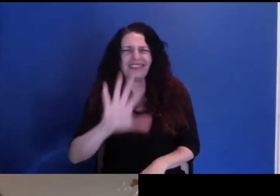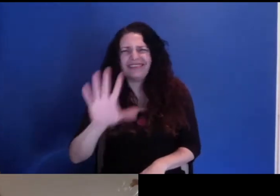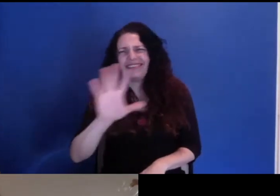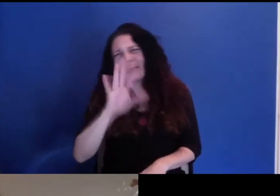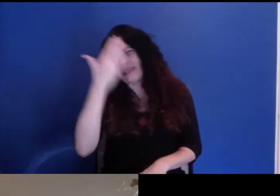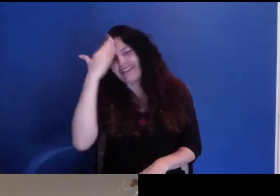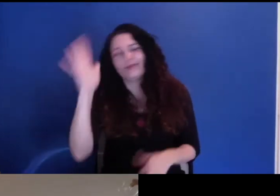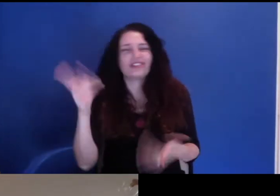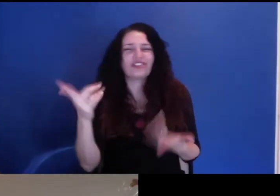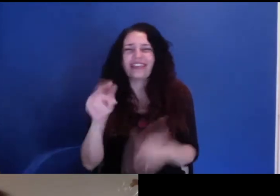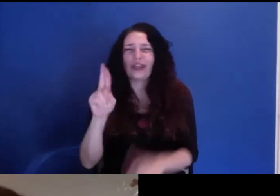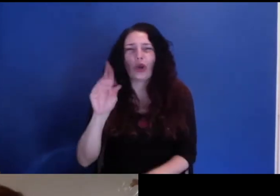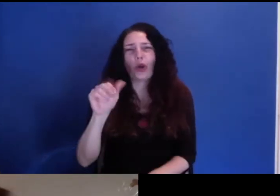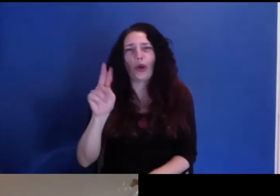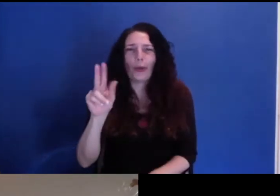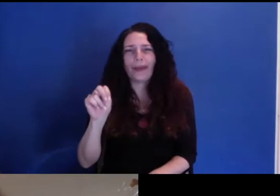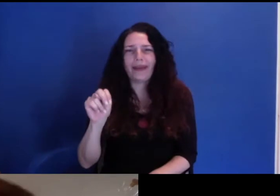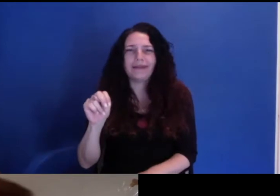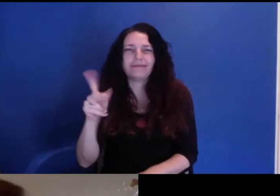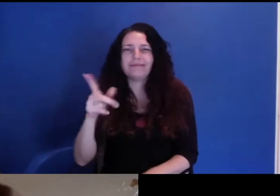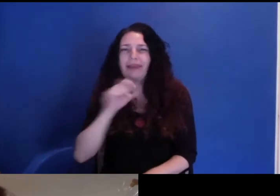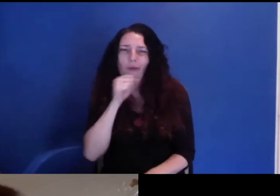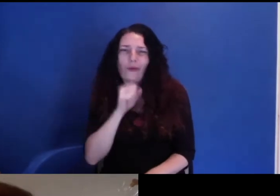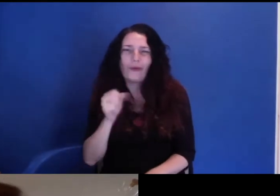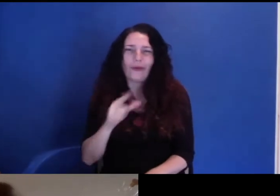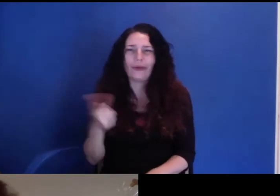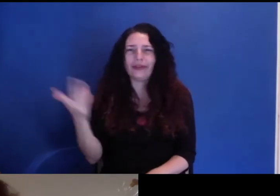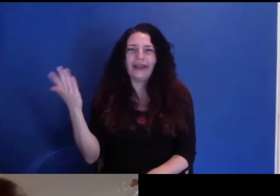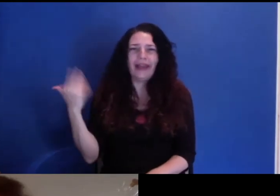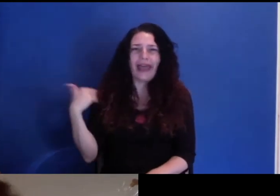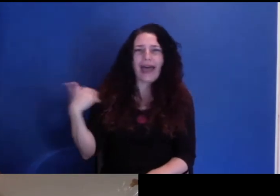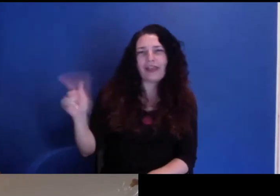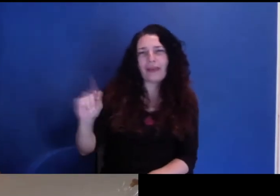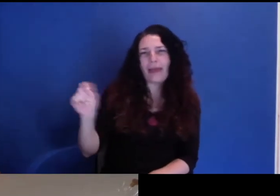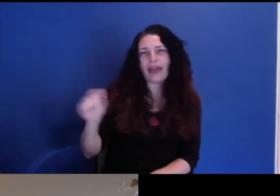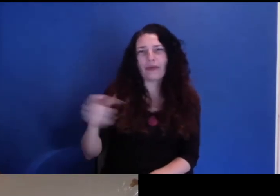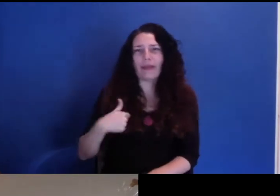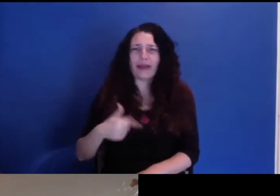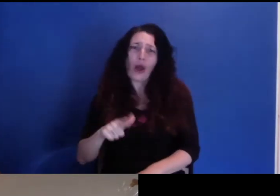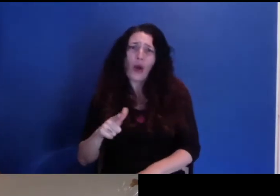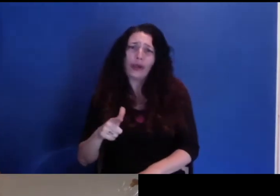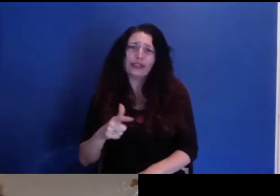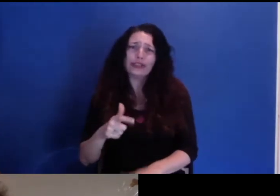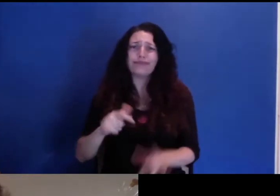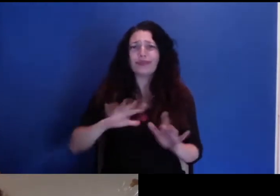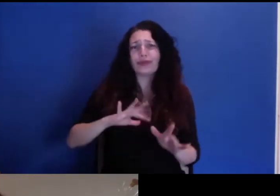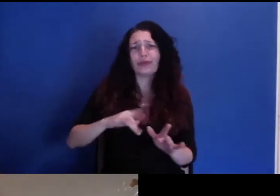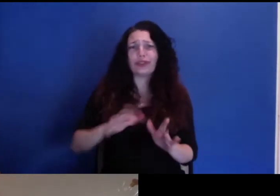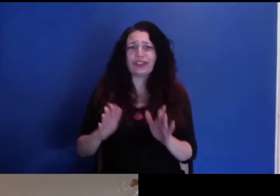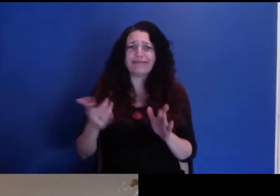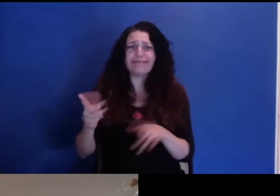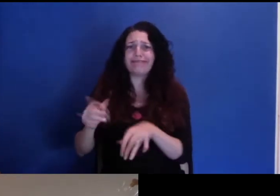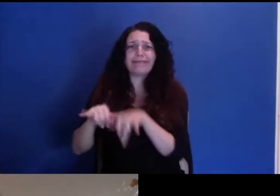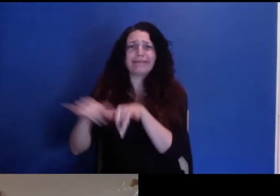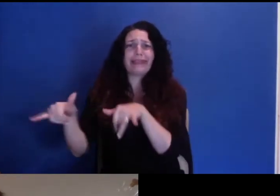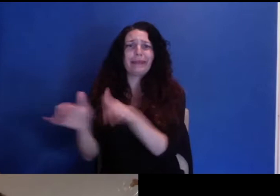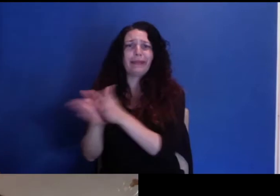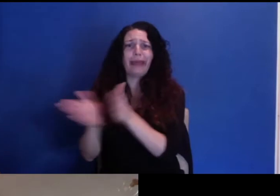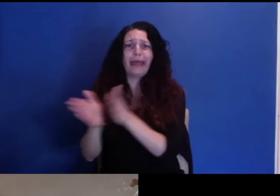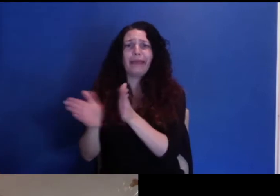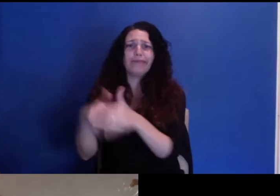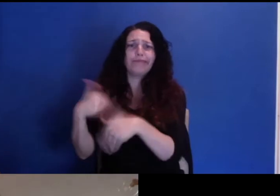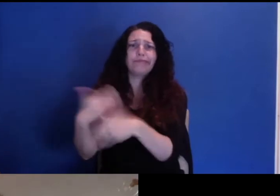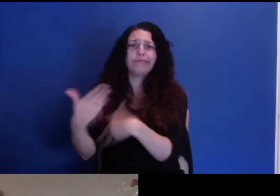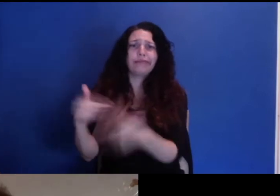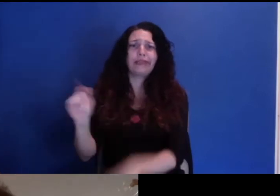and you're like, oh, this is fun. There's pictures, there's graphs. You know, like I love a pie chart. And so I sold that book. And at the time